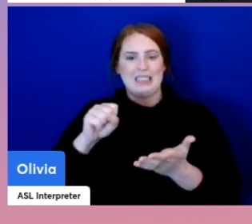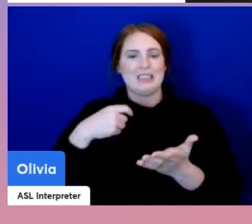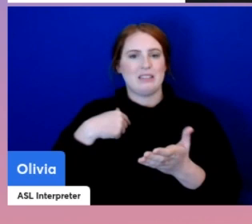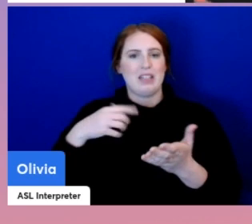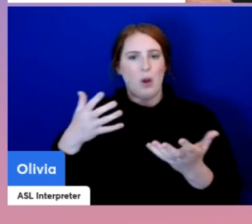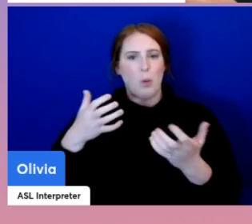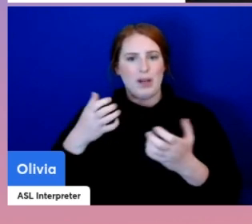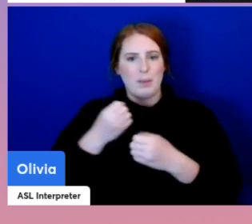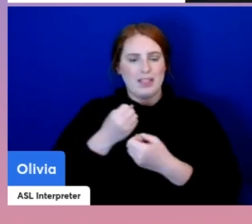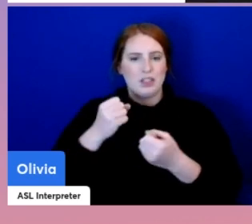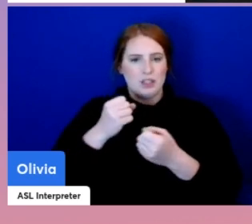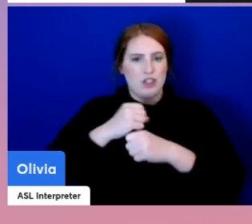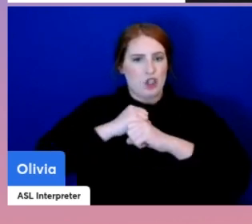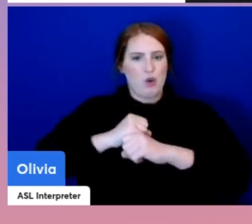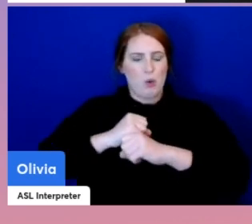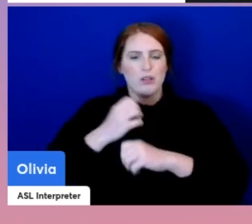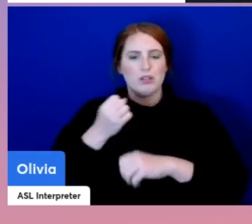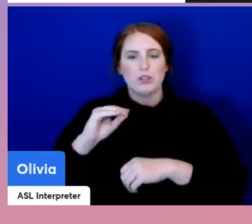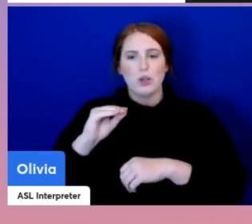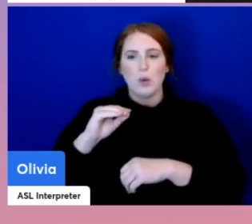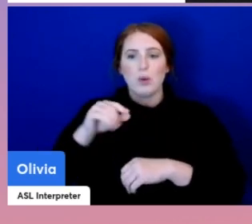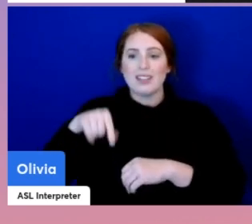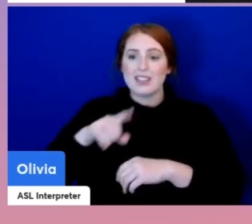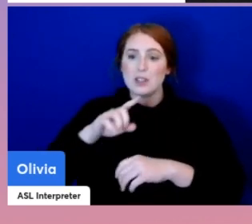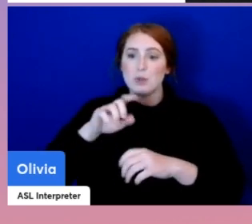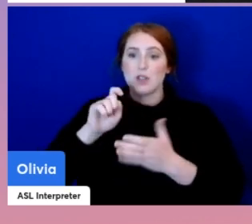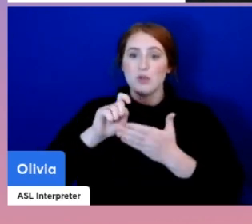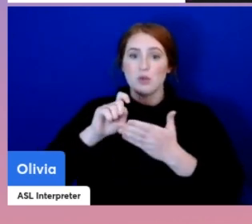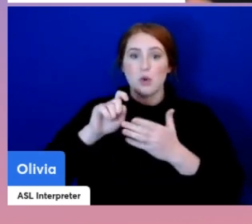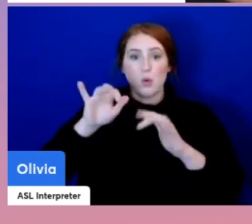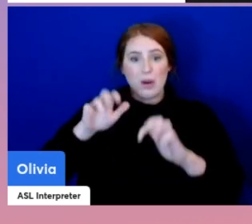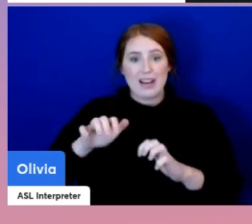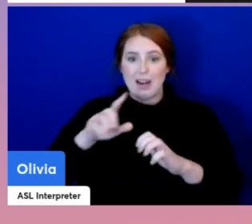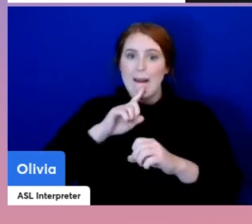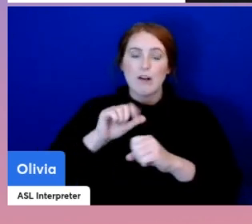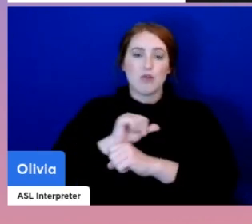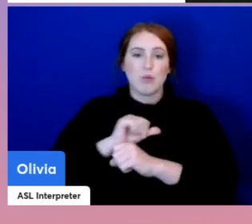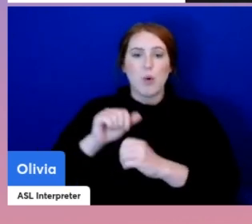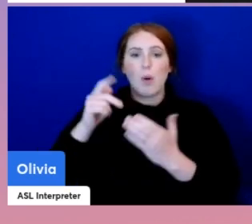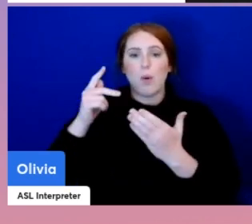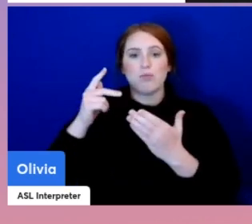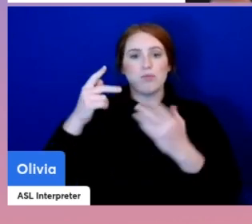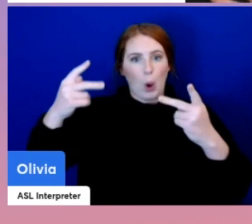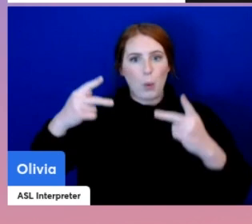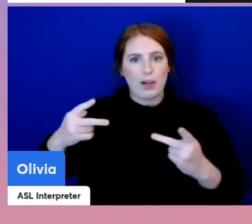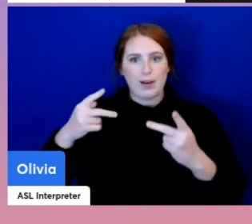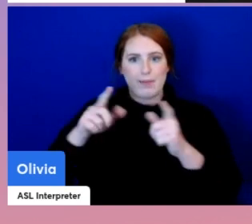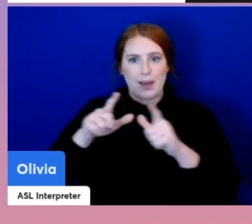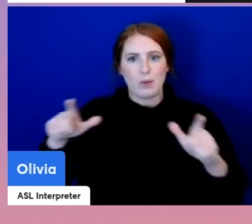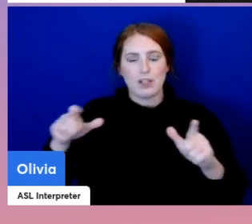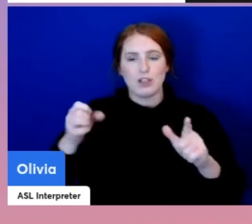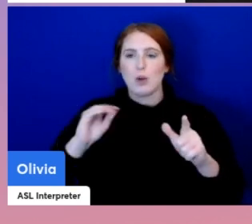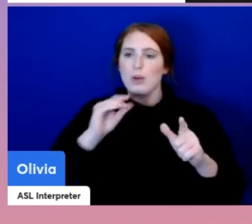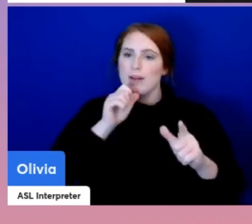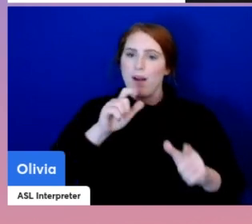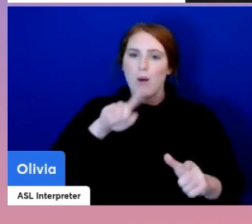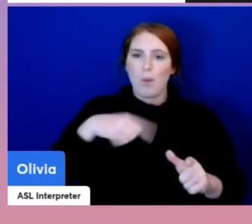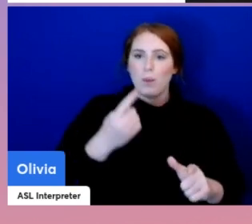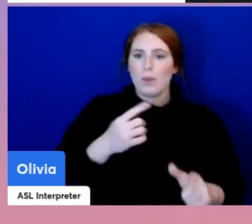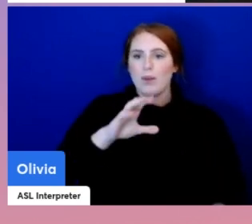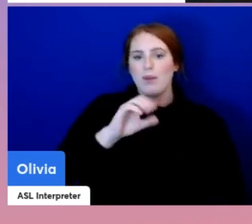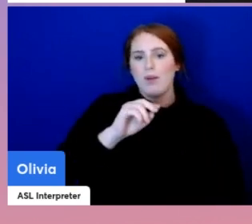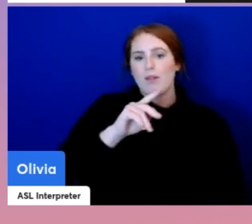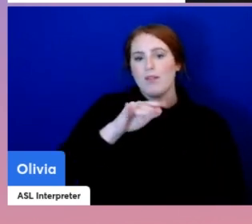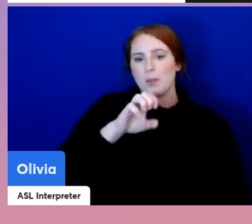than a DSL, we can use all the features of that language to assist developers. So rather than a Confluence page, we can have living documentation alongside